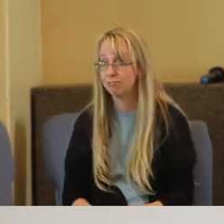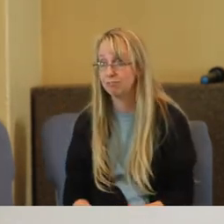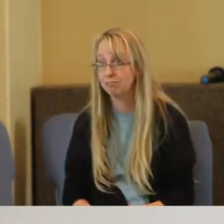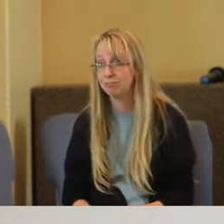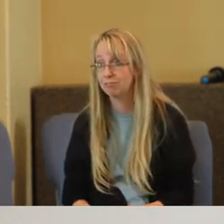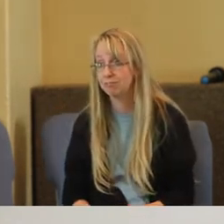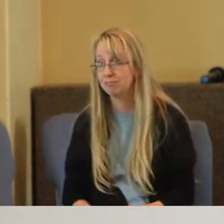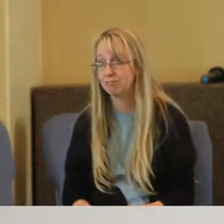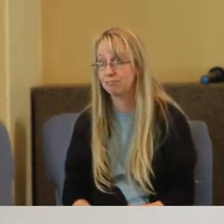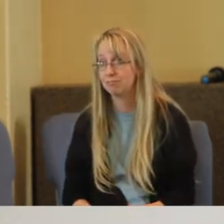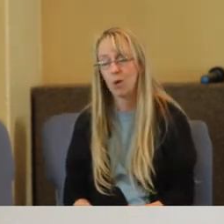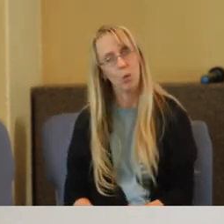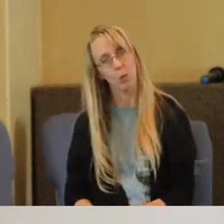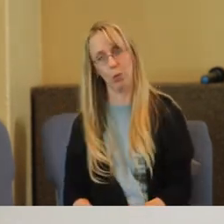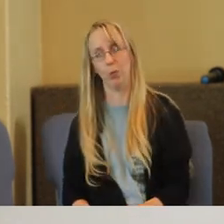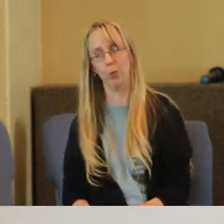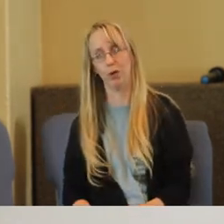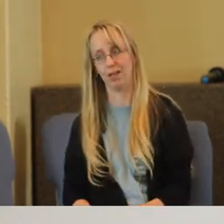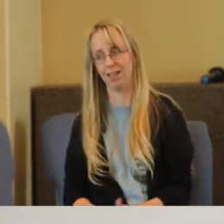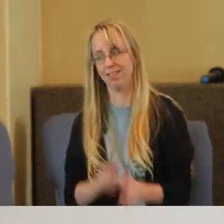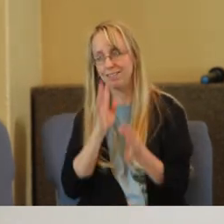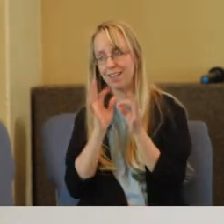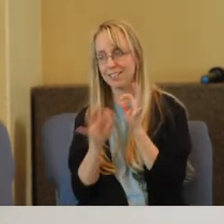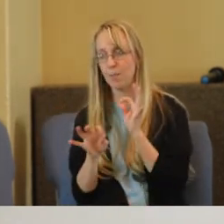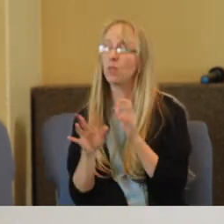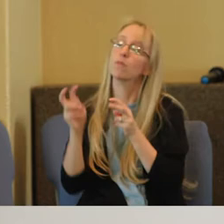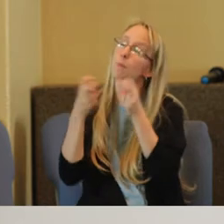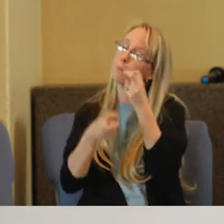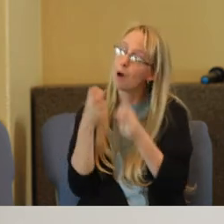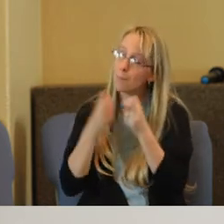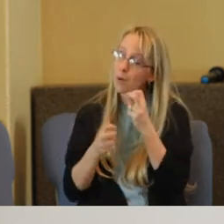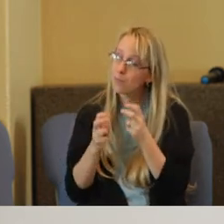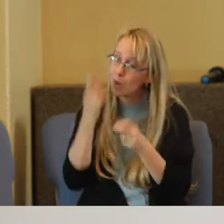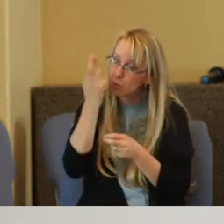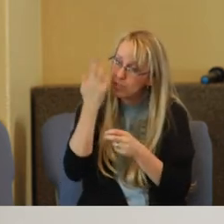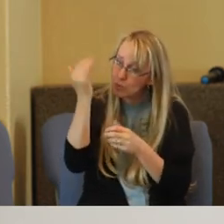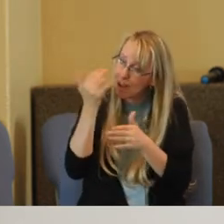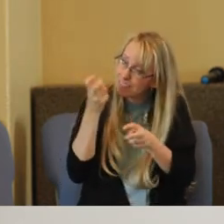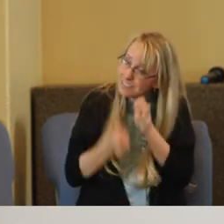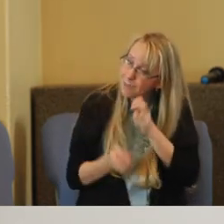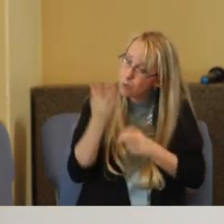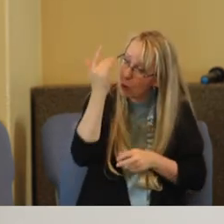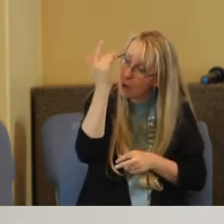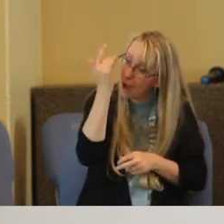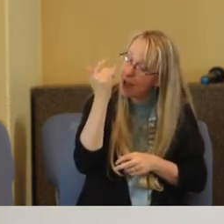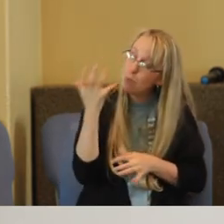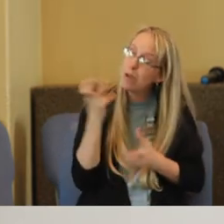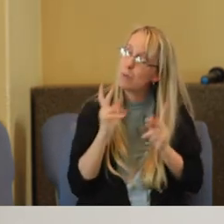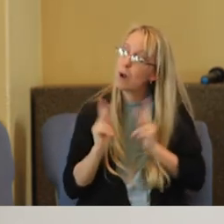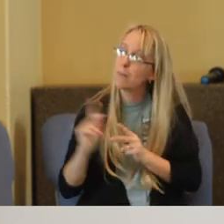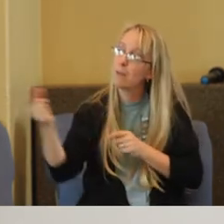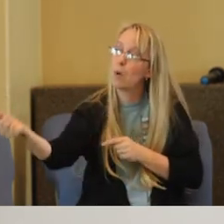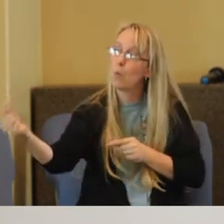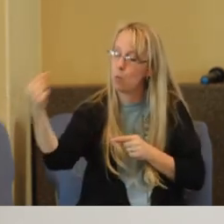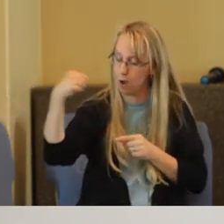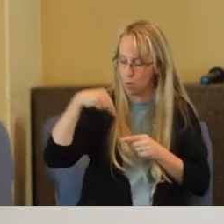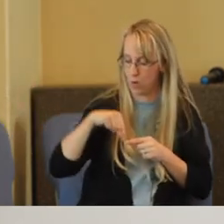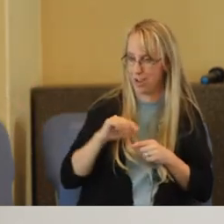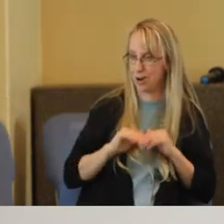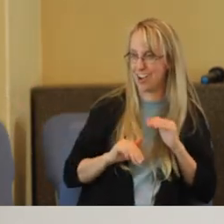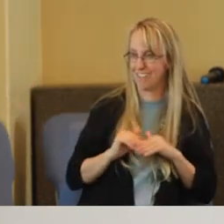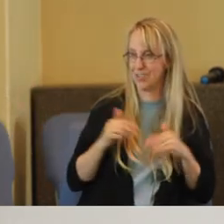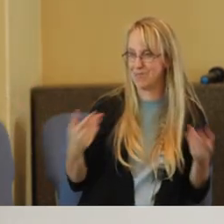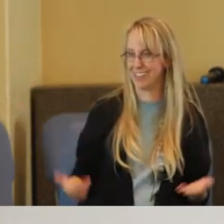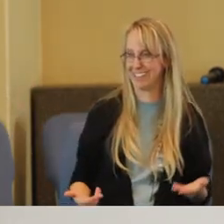I mean, isn't that simple? The problem is that the reason why that's difficult is because we want people to come where we're comfortable. We don't want to go where they're